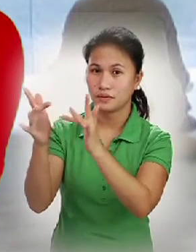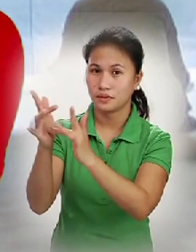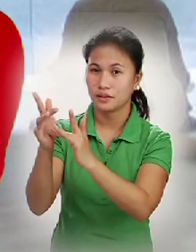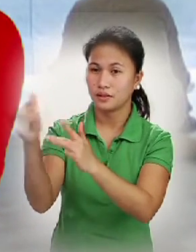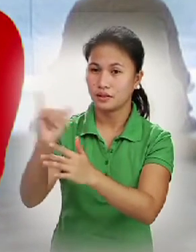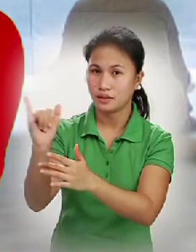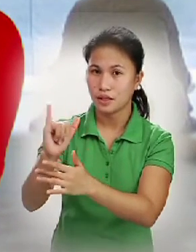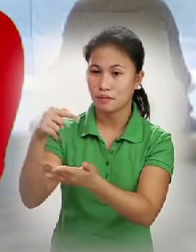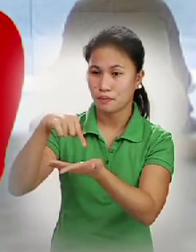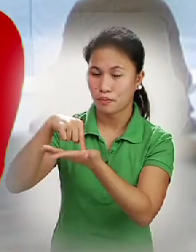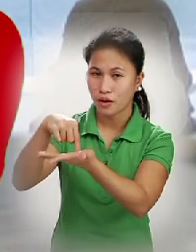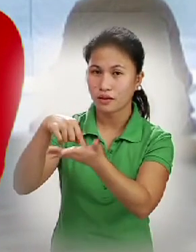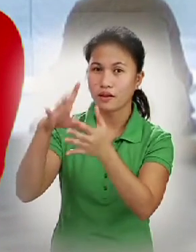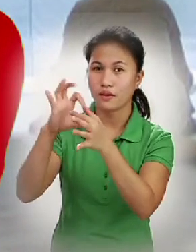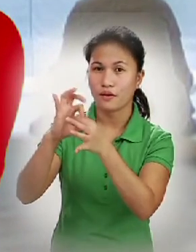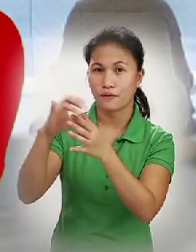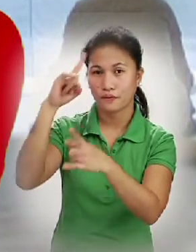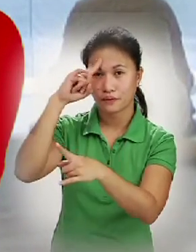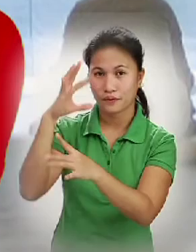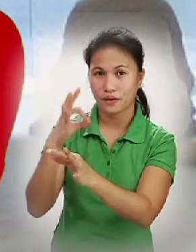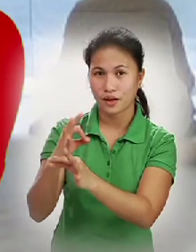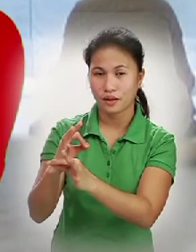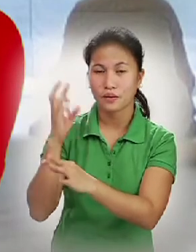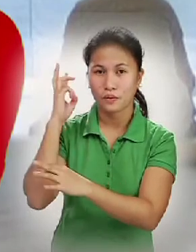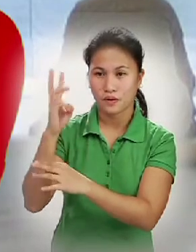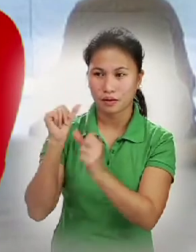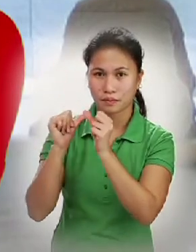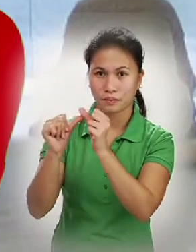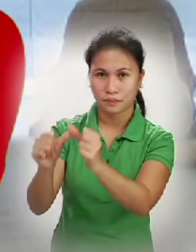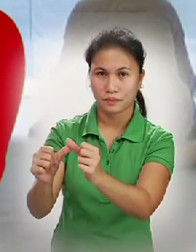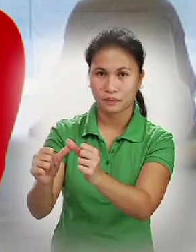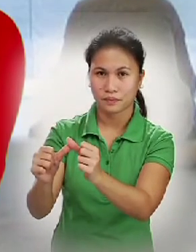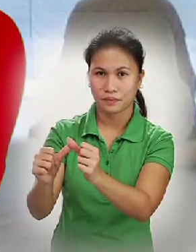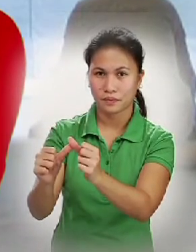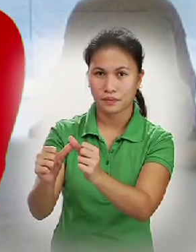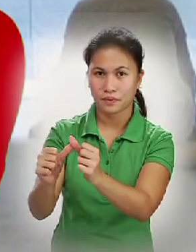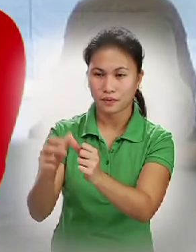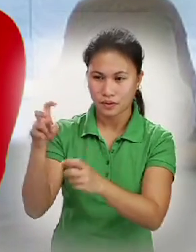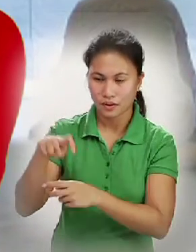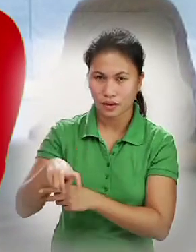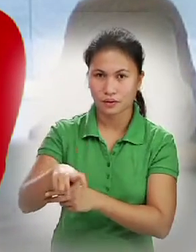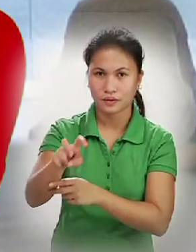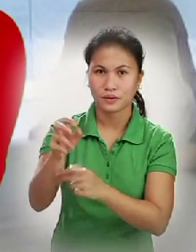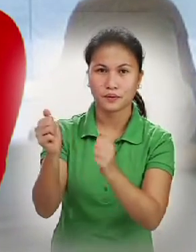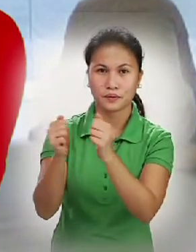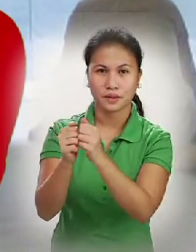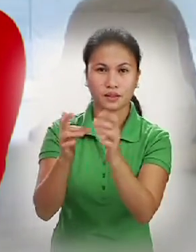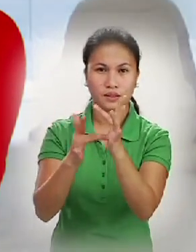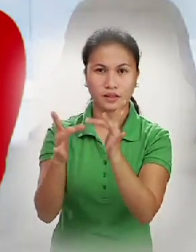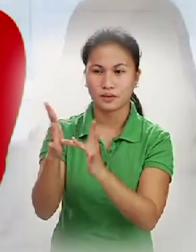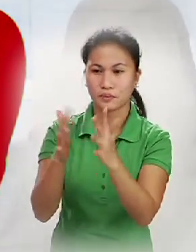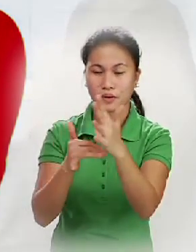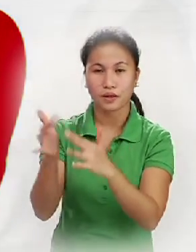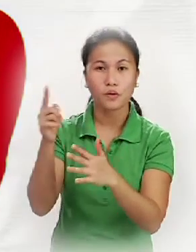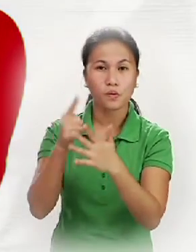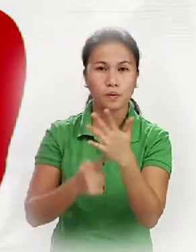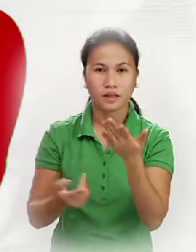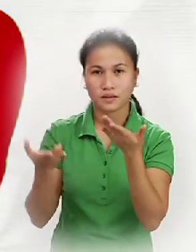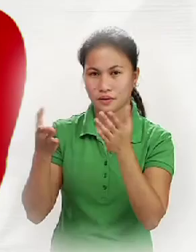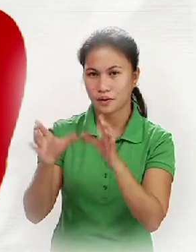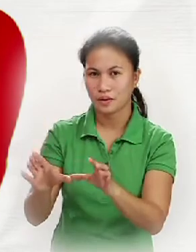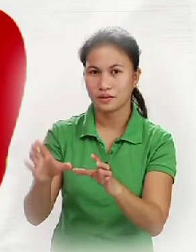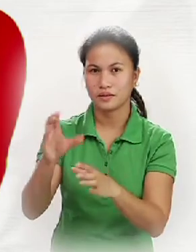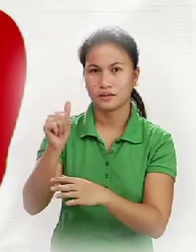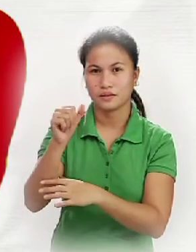the model of faith will persevere and will journey with Him, no matter what the cost.